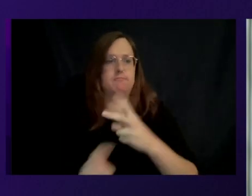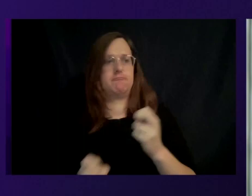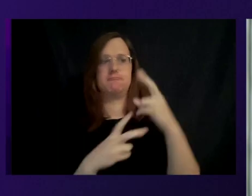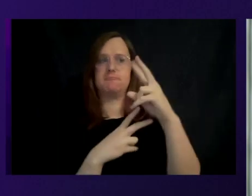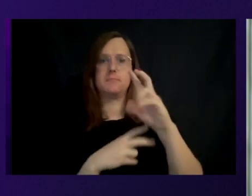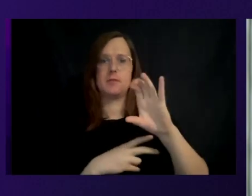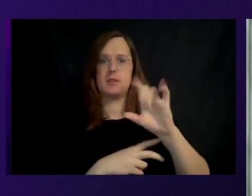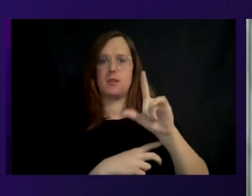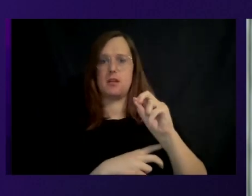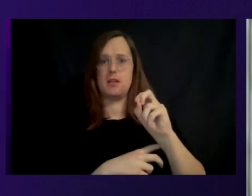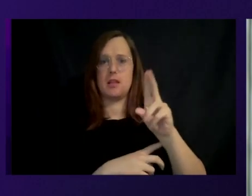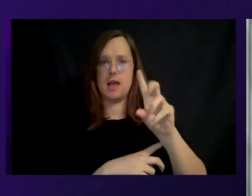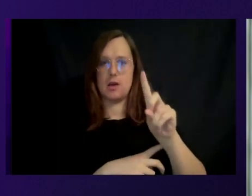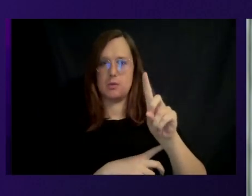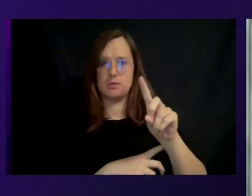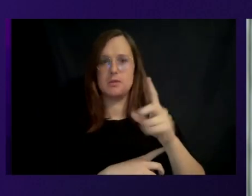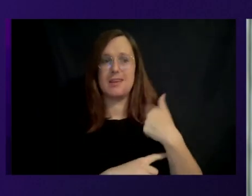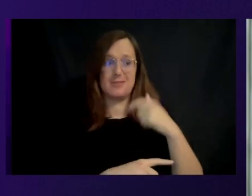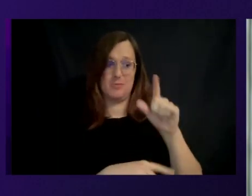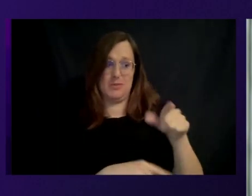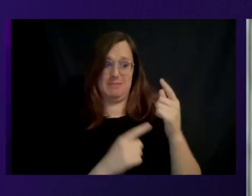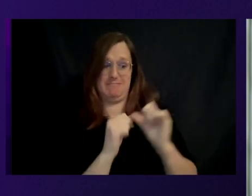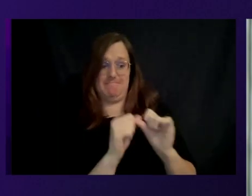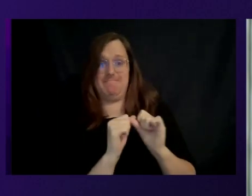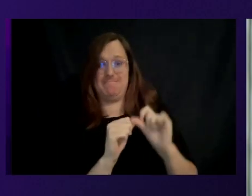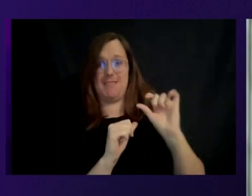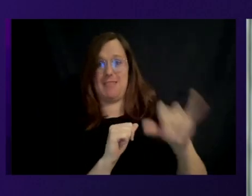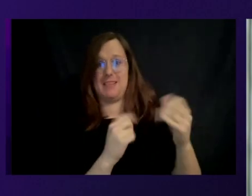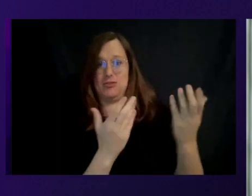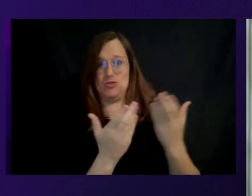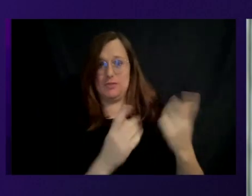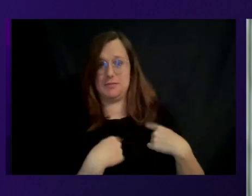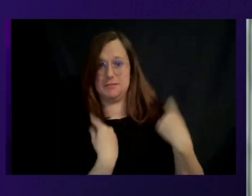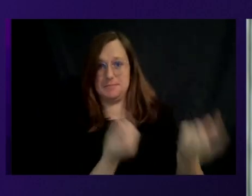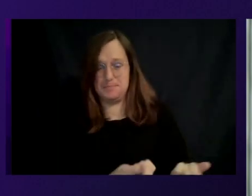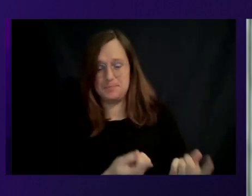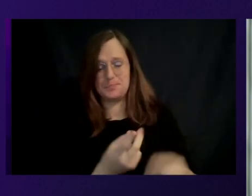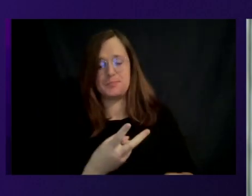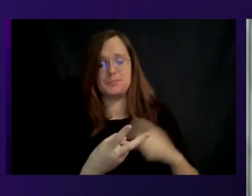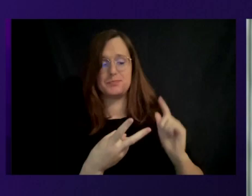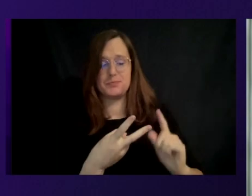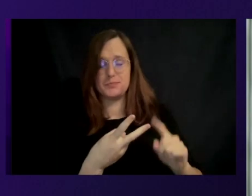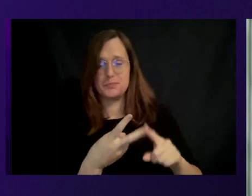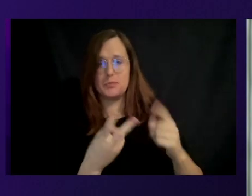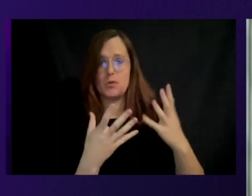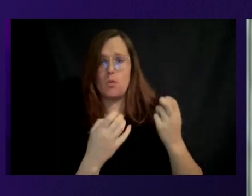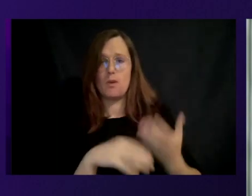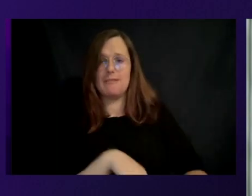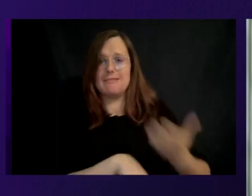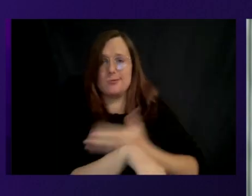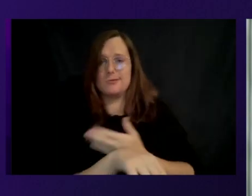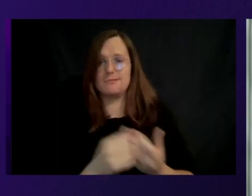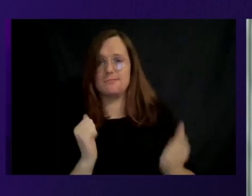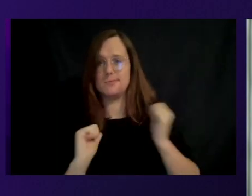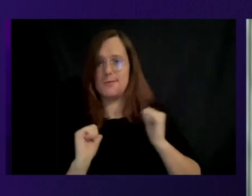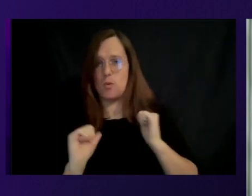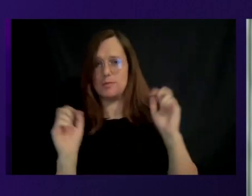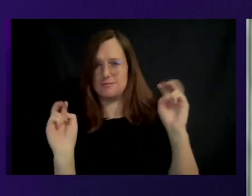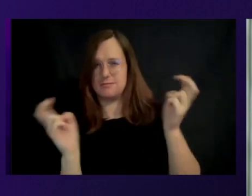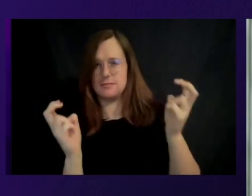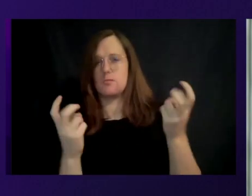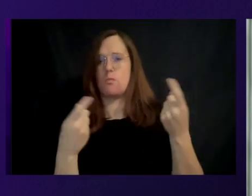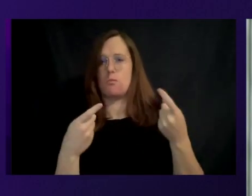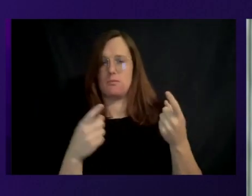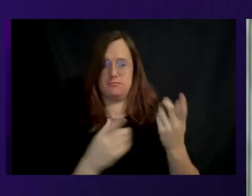innovation we continue to deliver to customers. The second is that we want to continuously increase performance we offer to customers while lowering